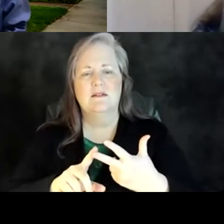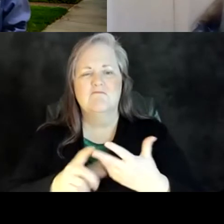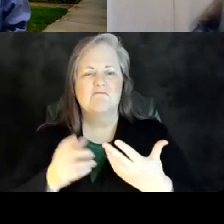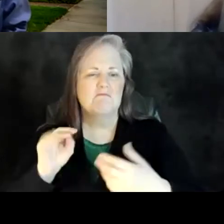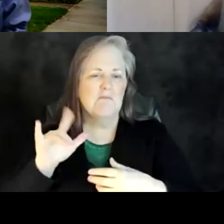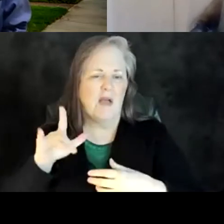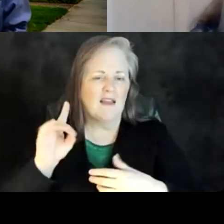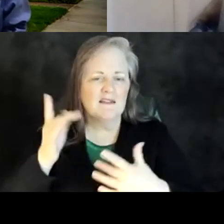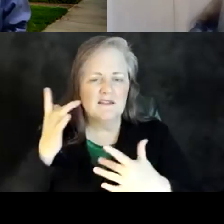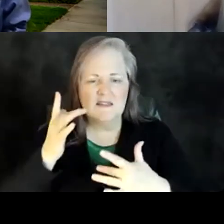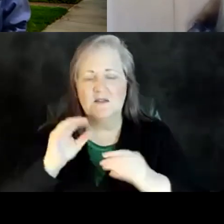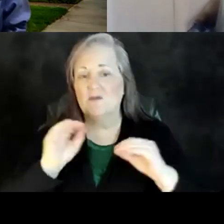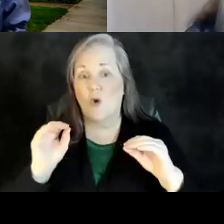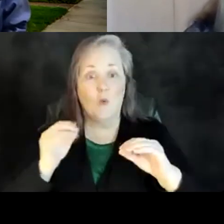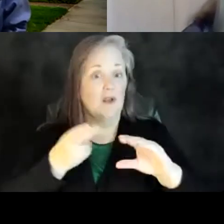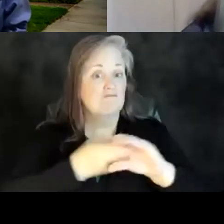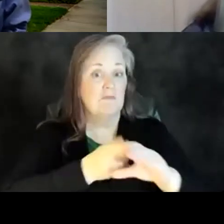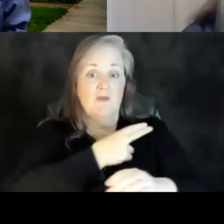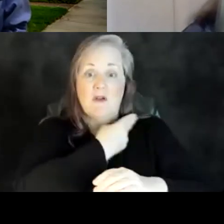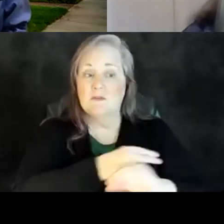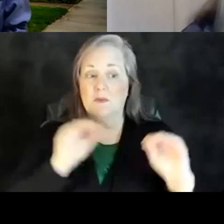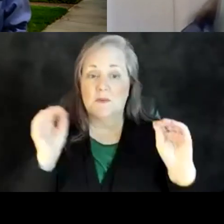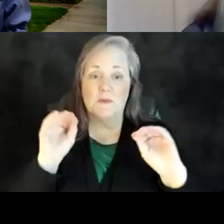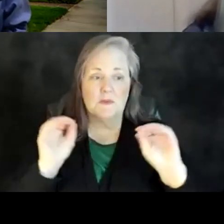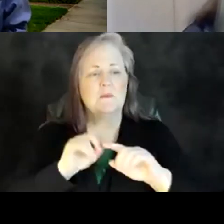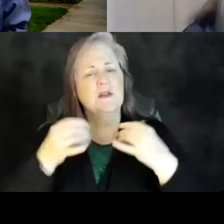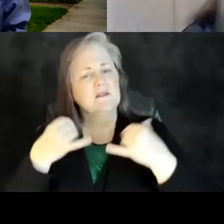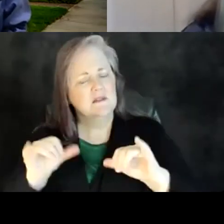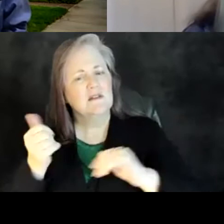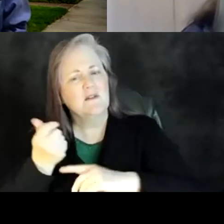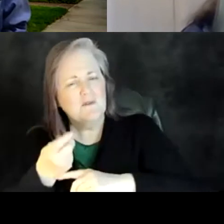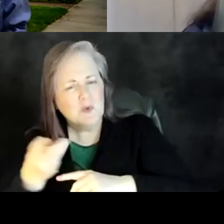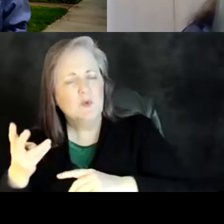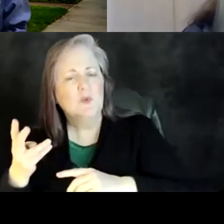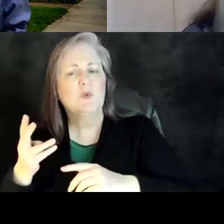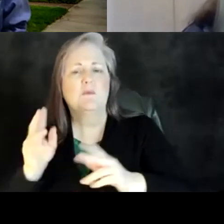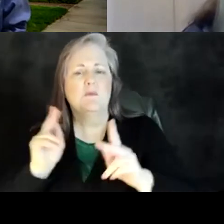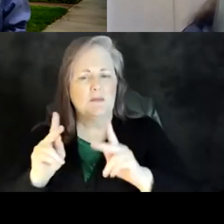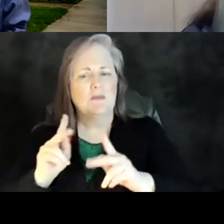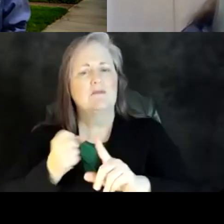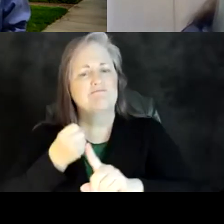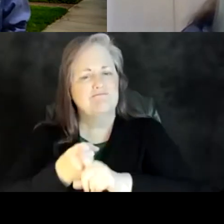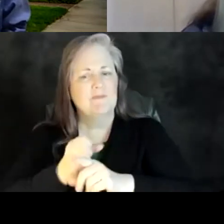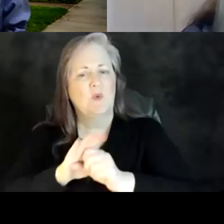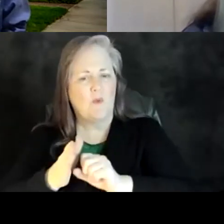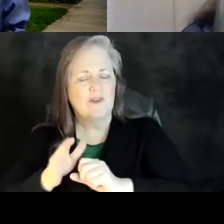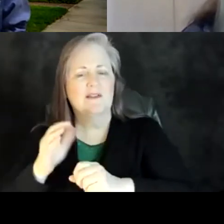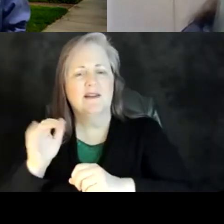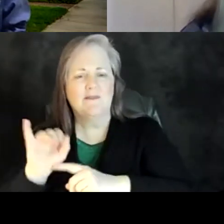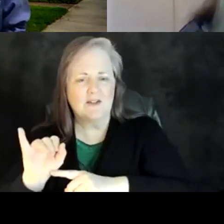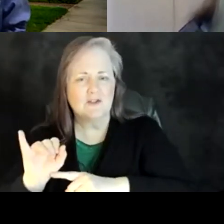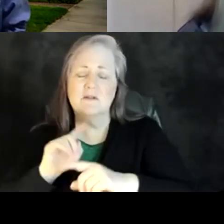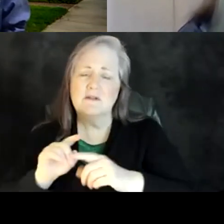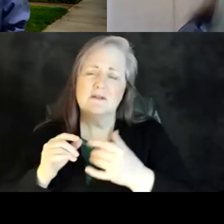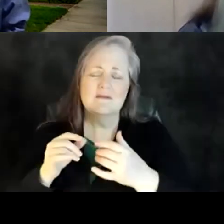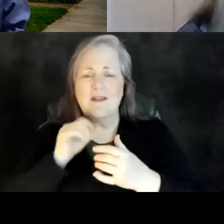mild illnesses, no hospitalizations, but there were still a handful of infections. So it's not a big number, but they're still positive.